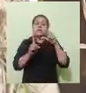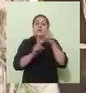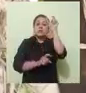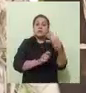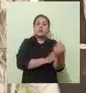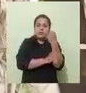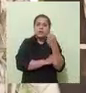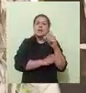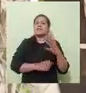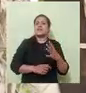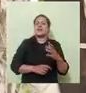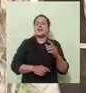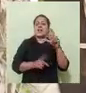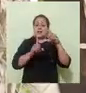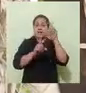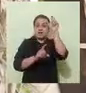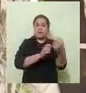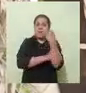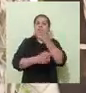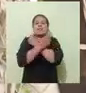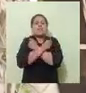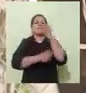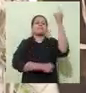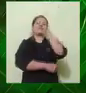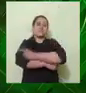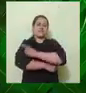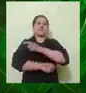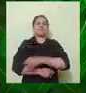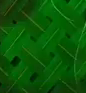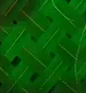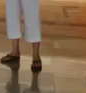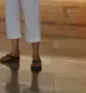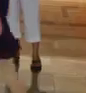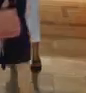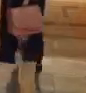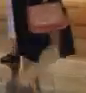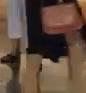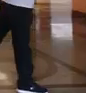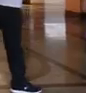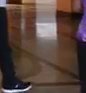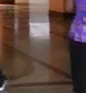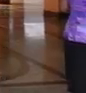It's a day of love, day of democracy, day of love for democracy.